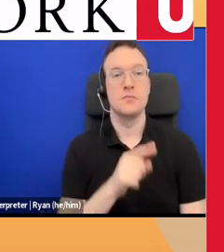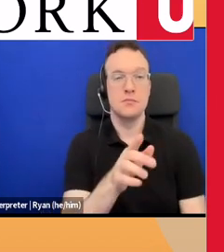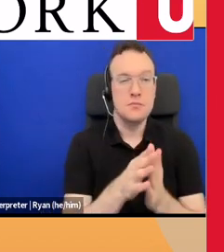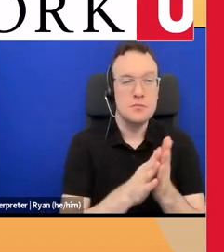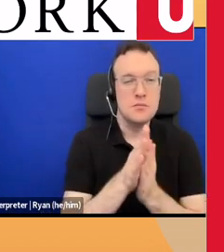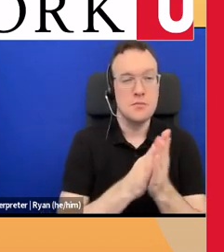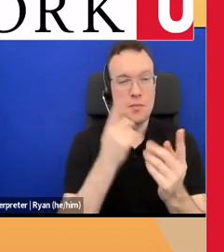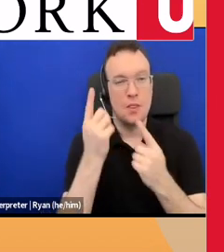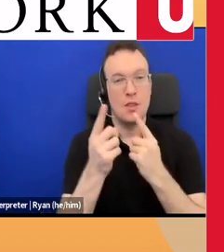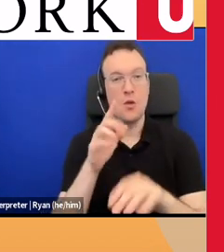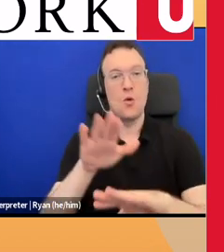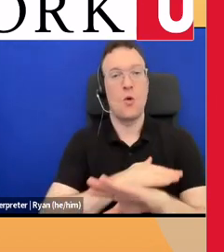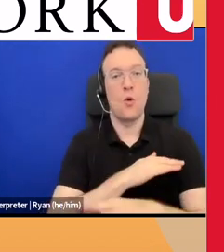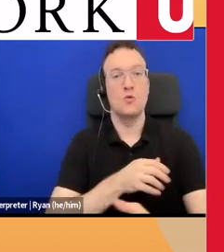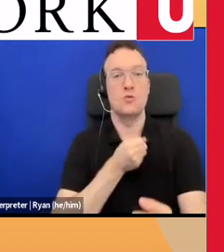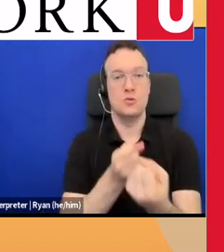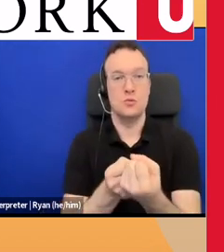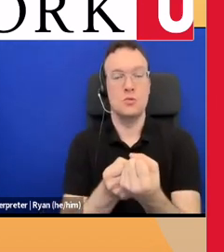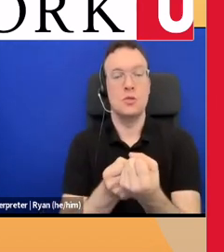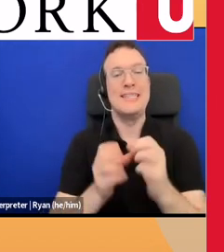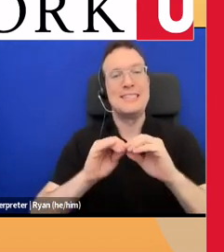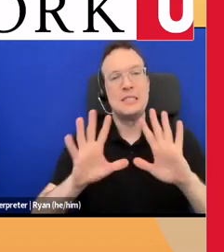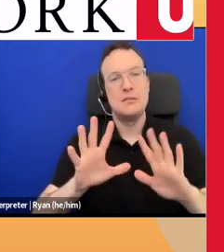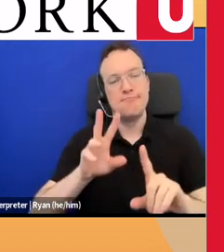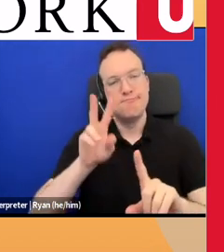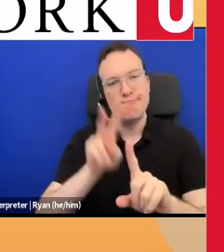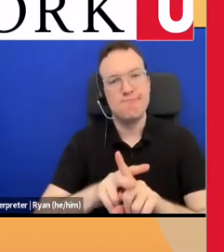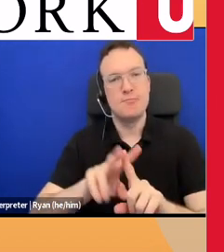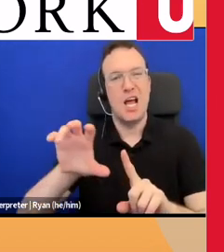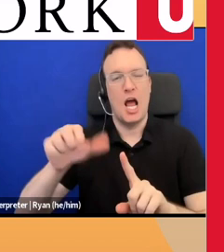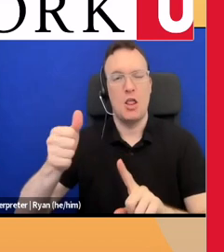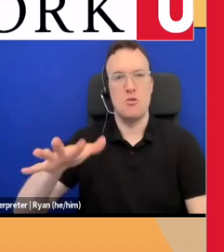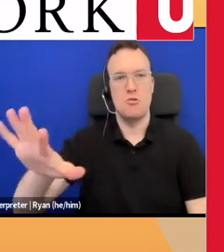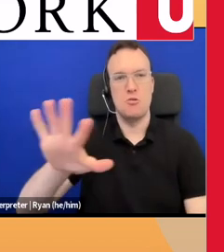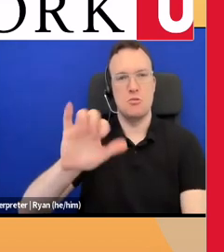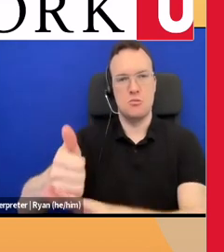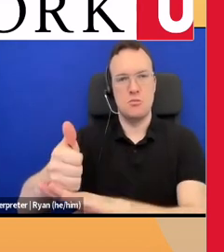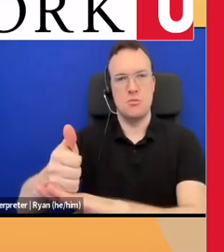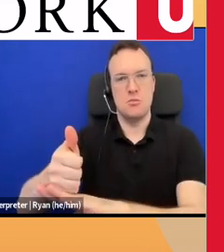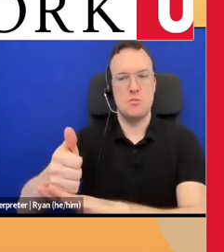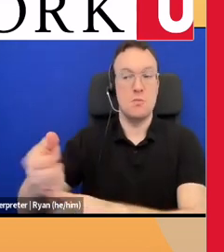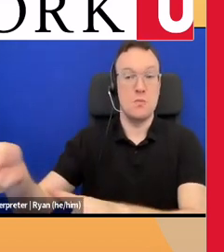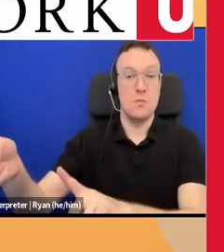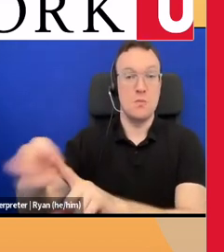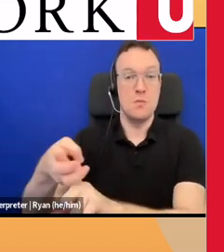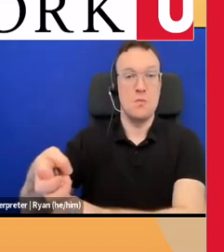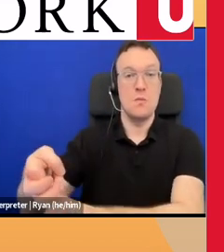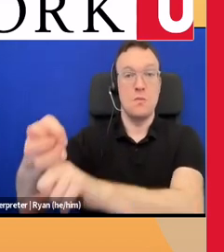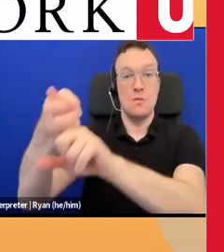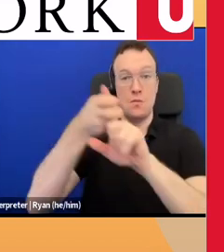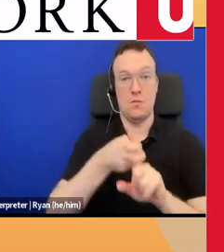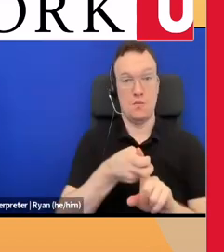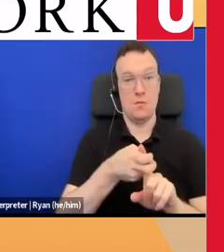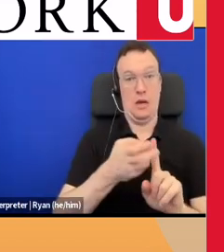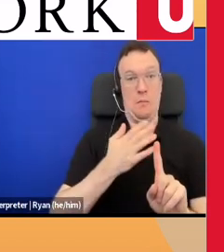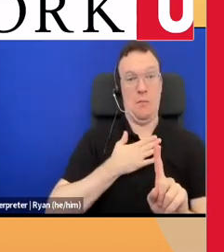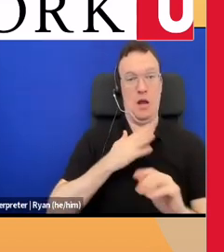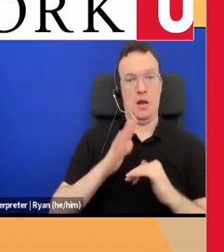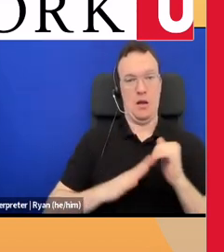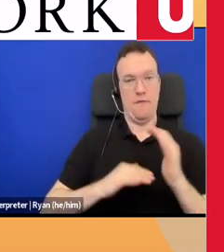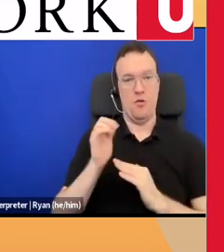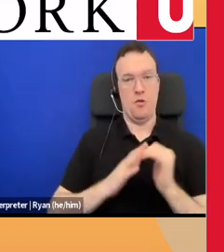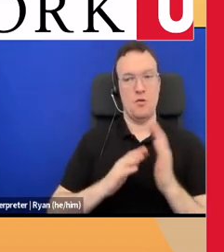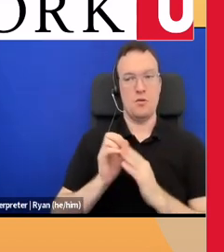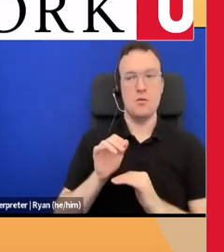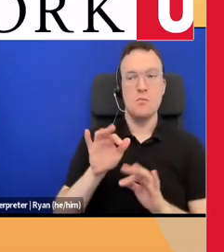call to solidarity inhospitably pins the other in place, hooks her onto the lap of my own comfort, and